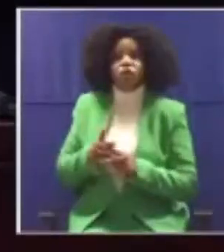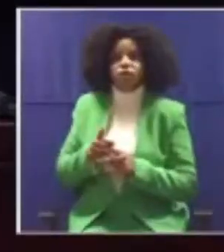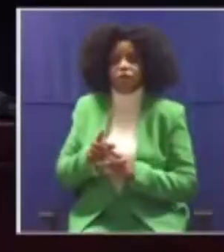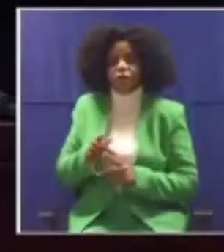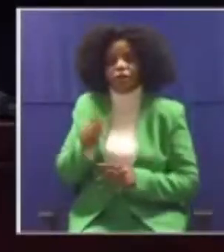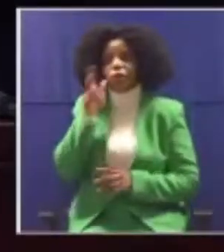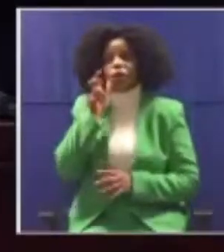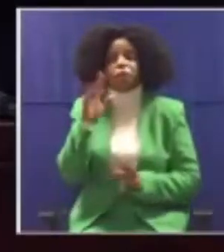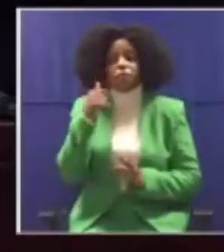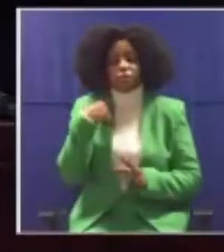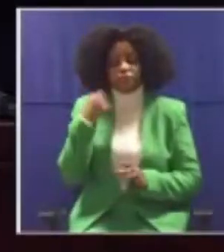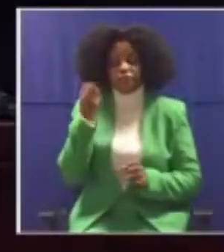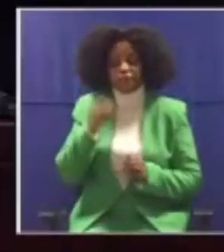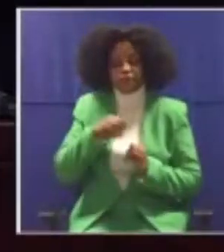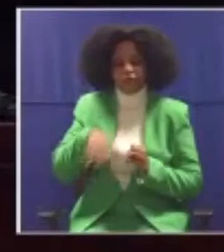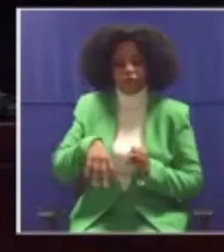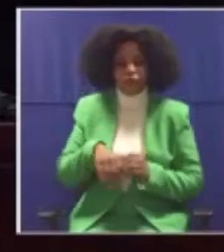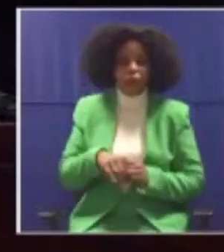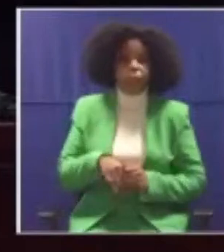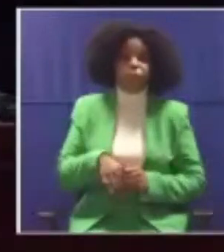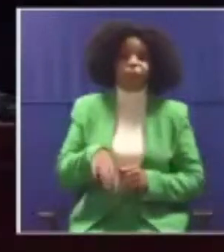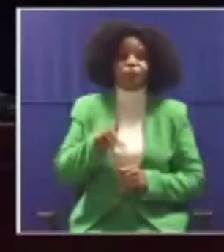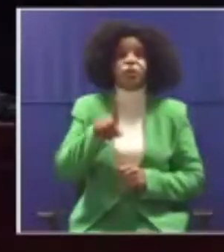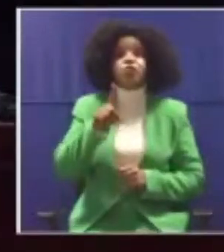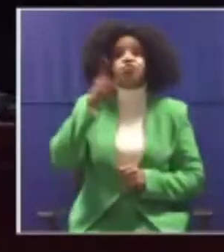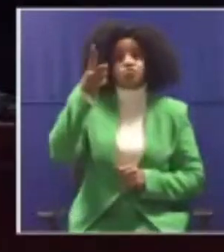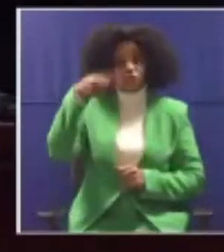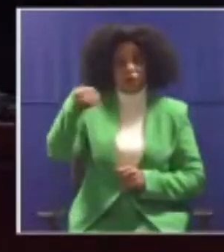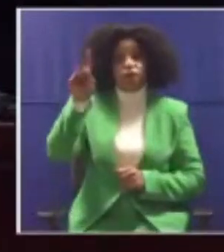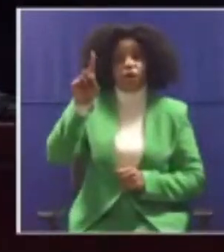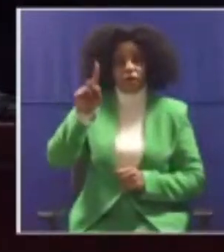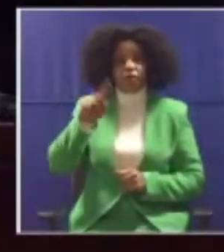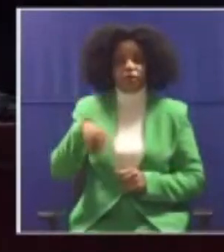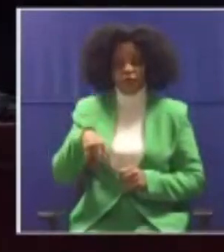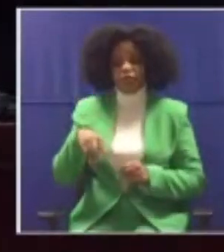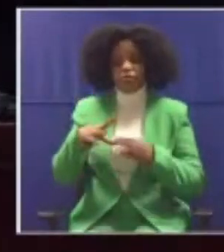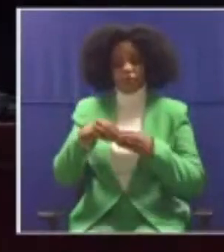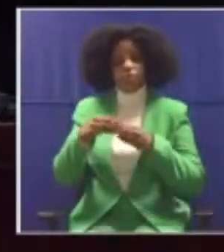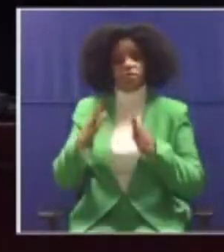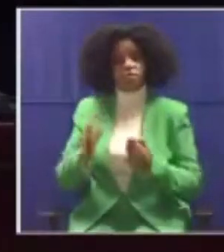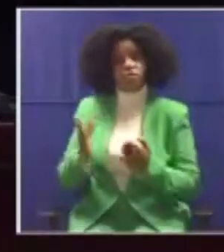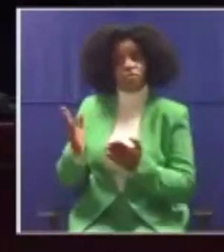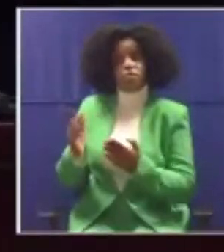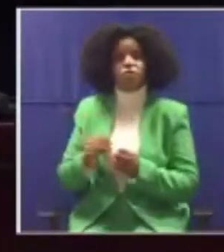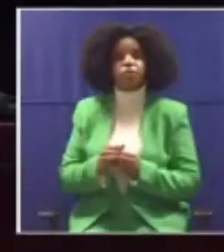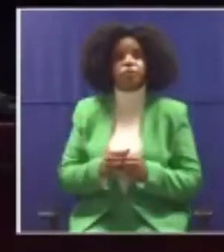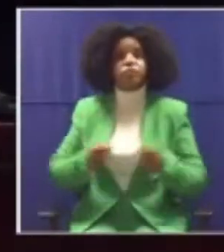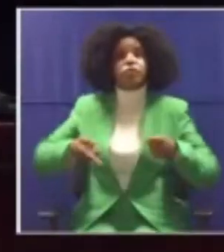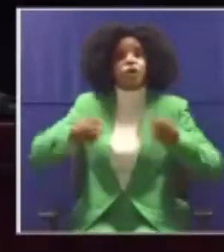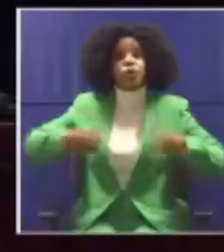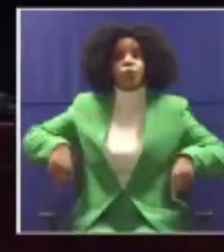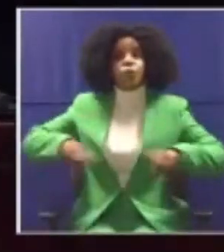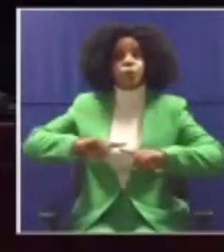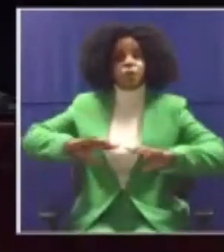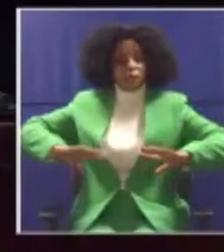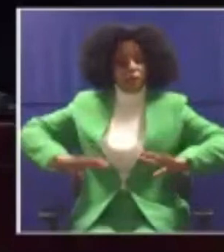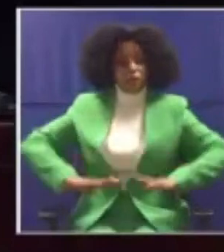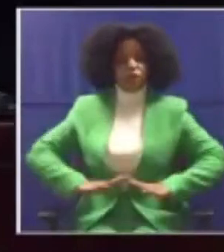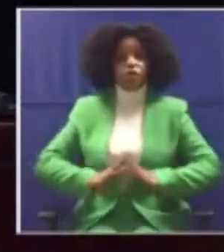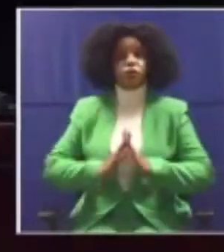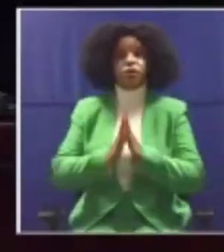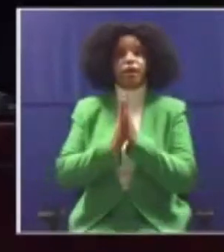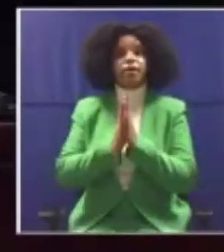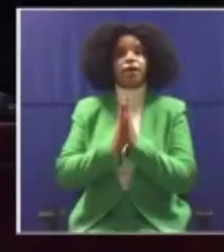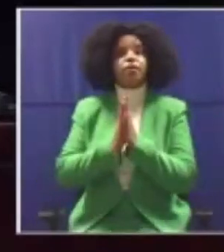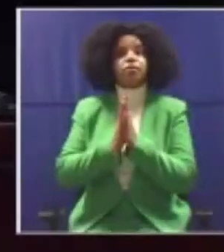it in. Yeah, but you're quite right, Honorable Member, that what keeps us together, let me start